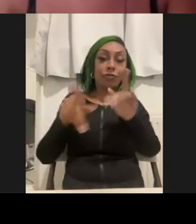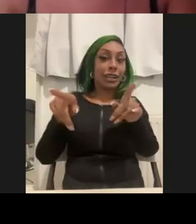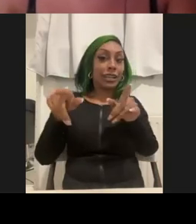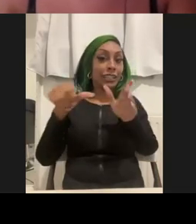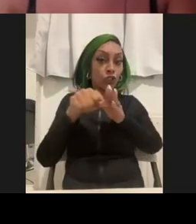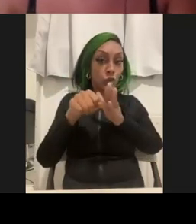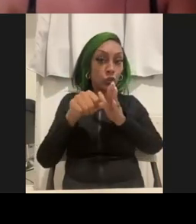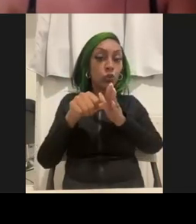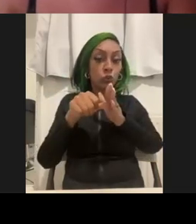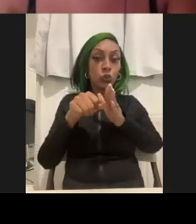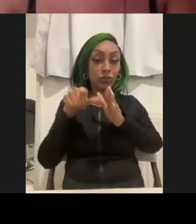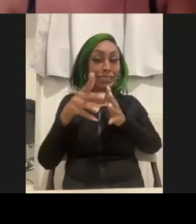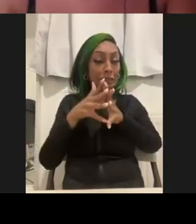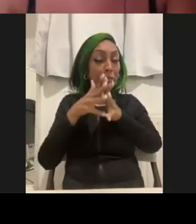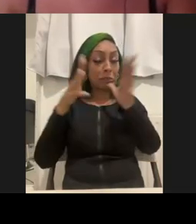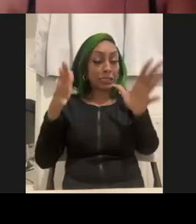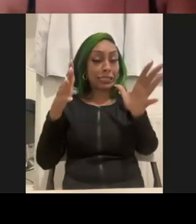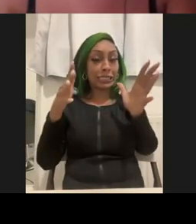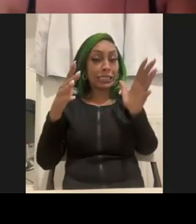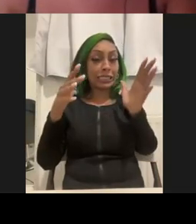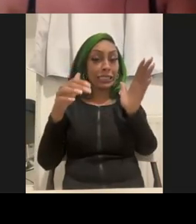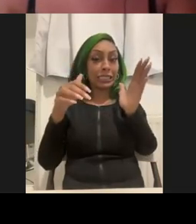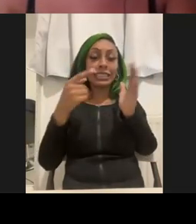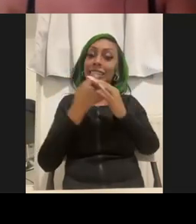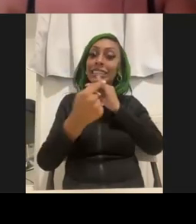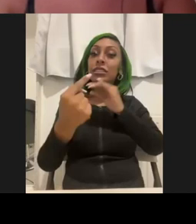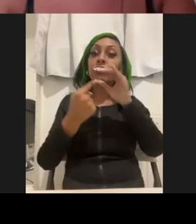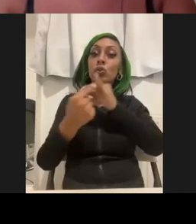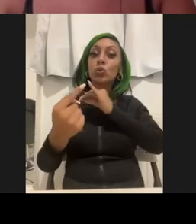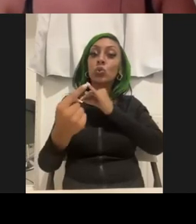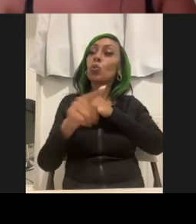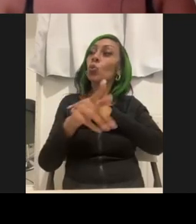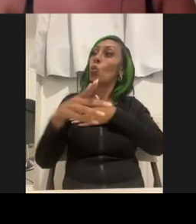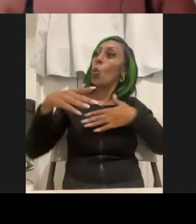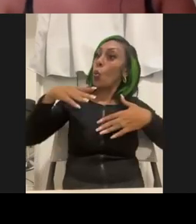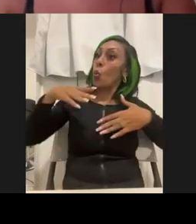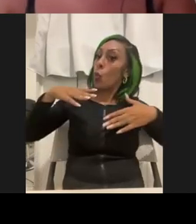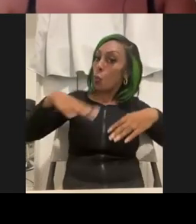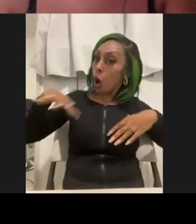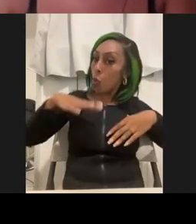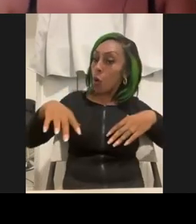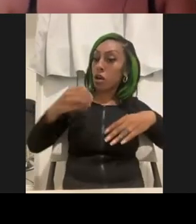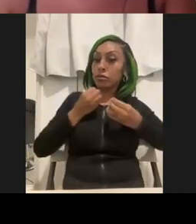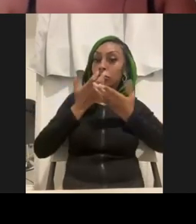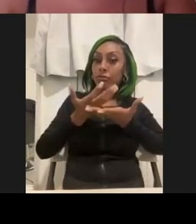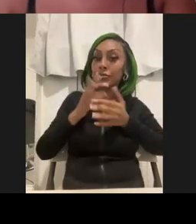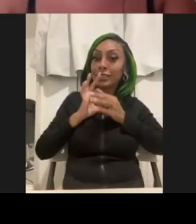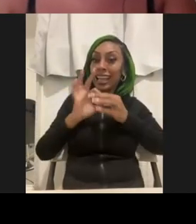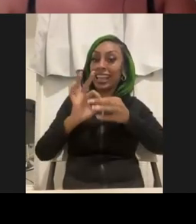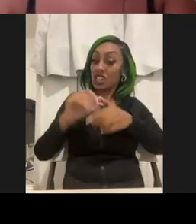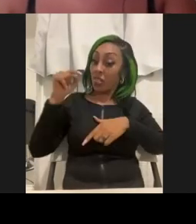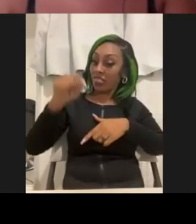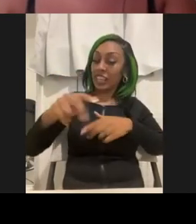an instrumental influence on individuals' willingness or otherwise to engage with this sort of